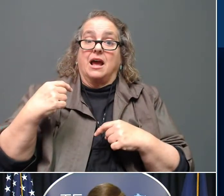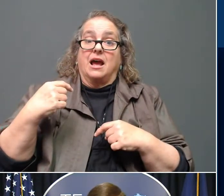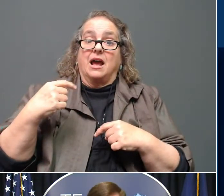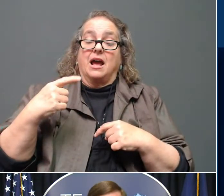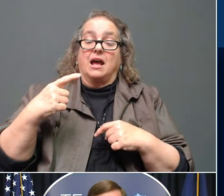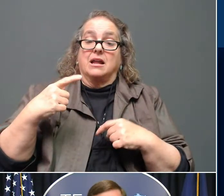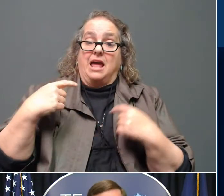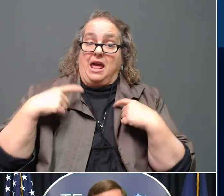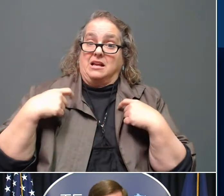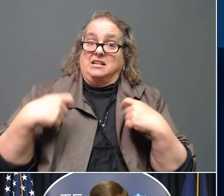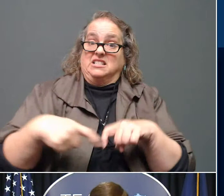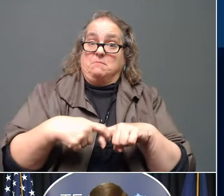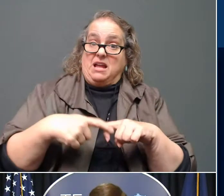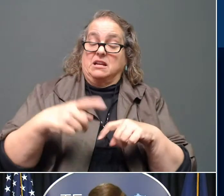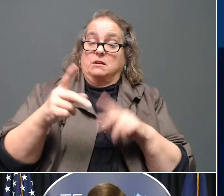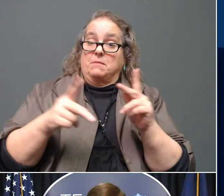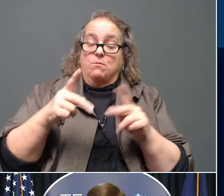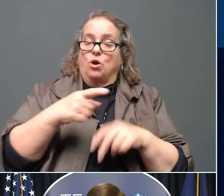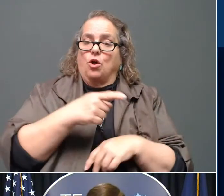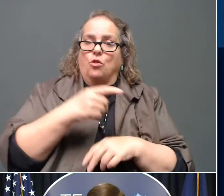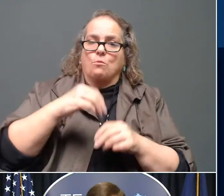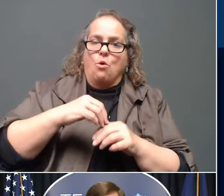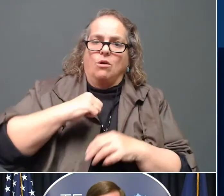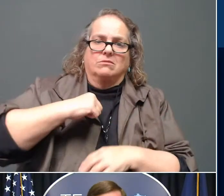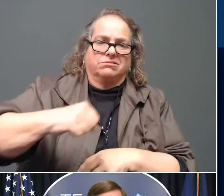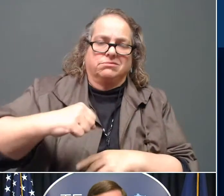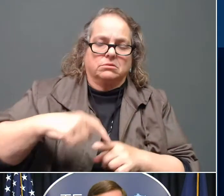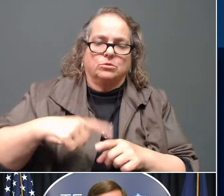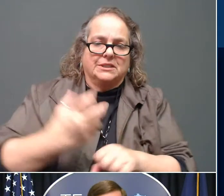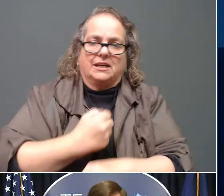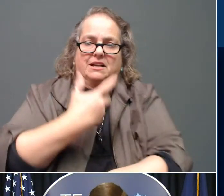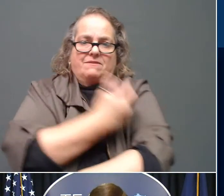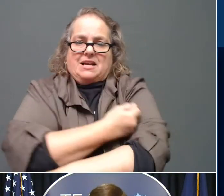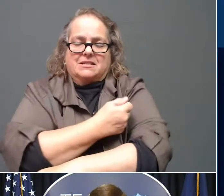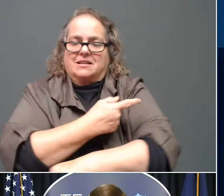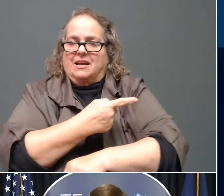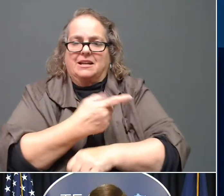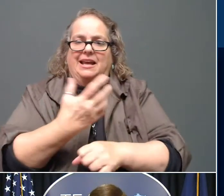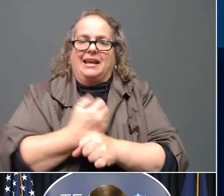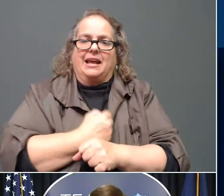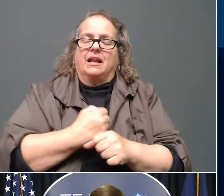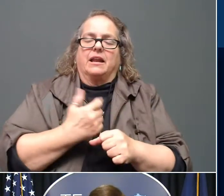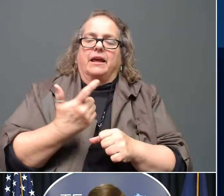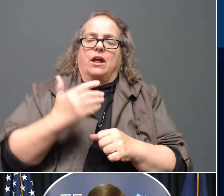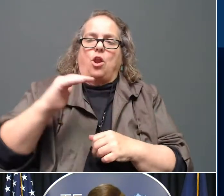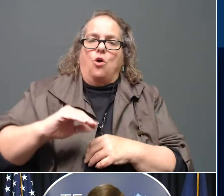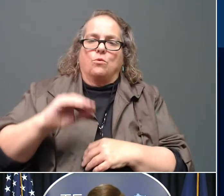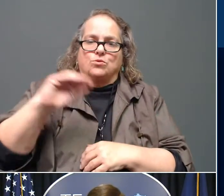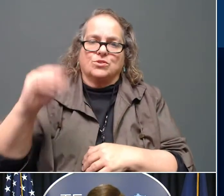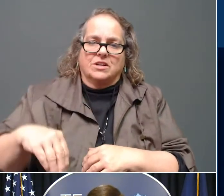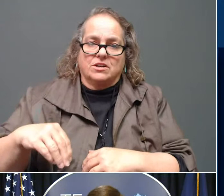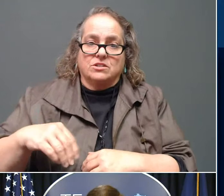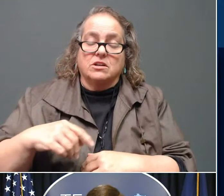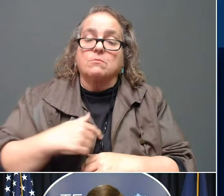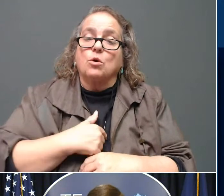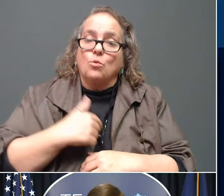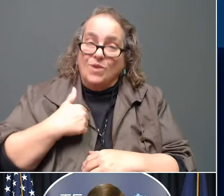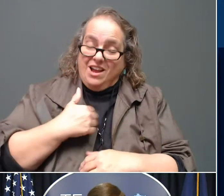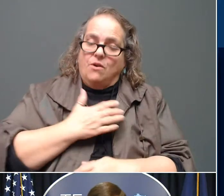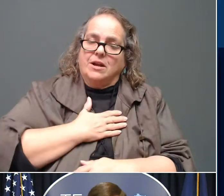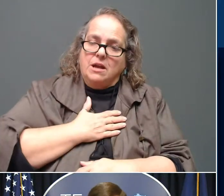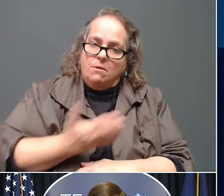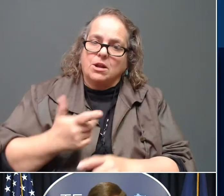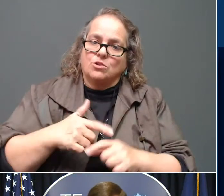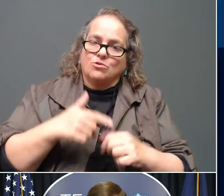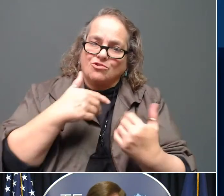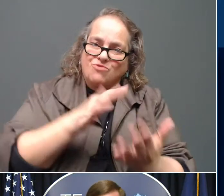vaccination, and that they're being vaccinated at a lower rate. We're committed to addressing these concerns. So myself, along with